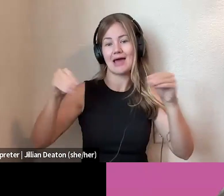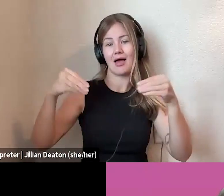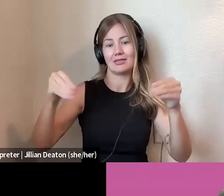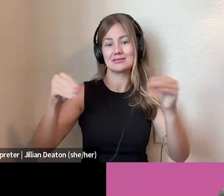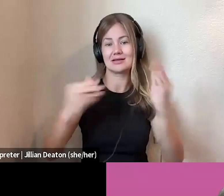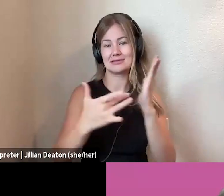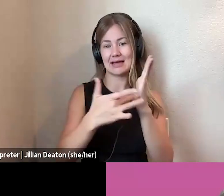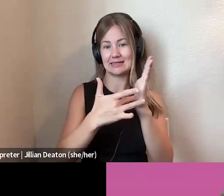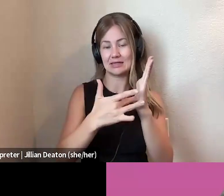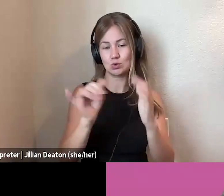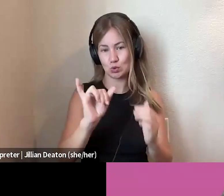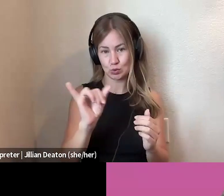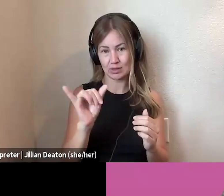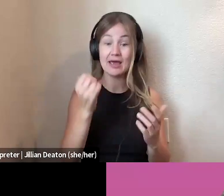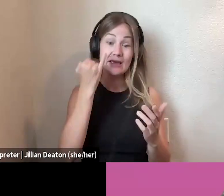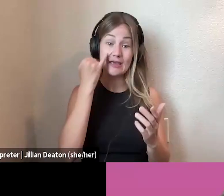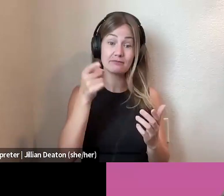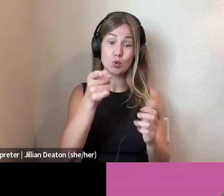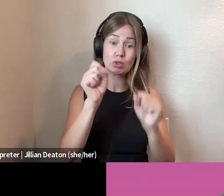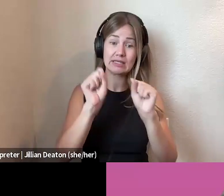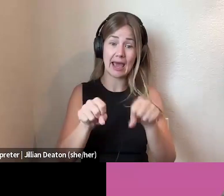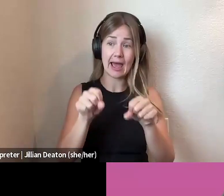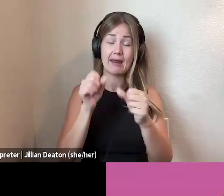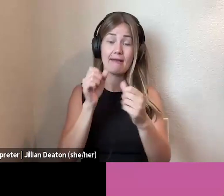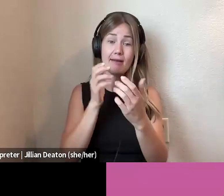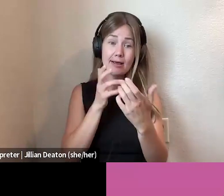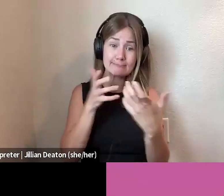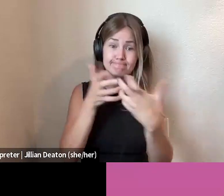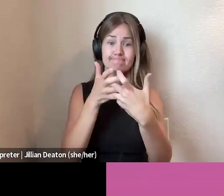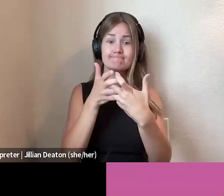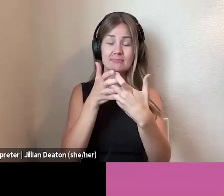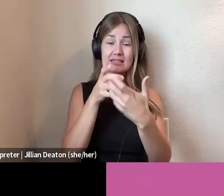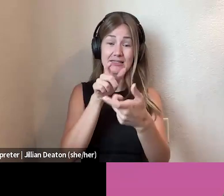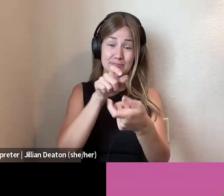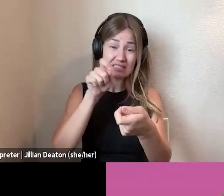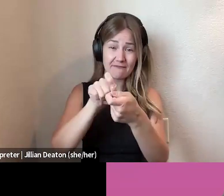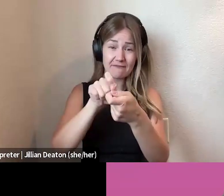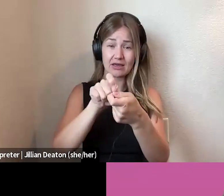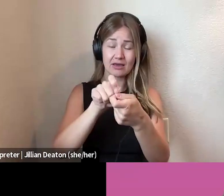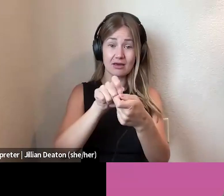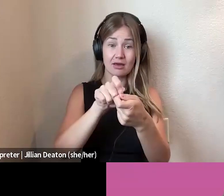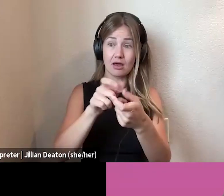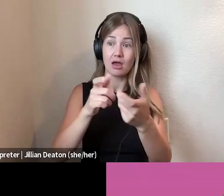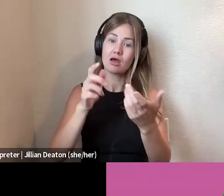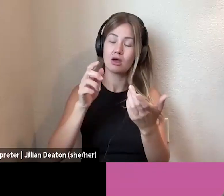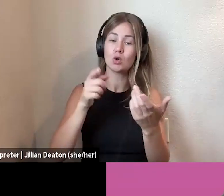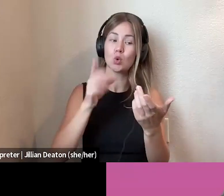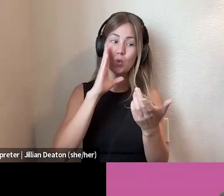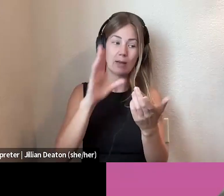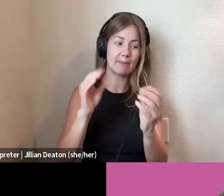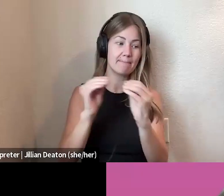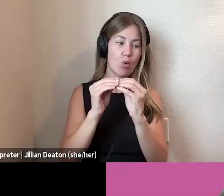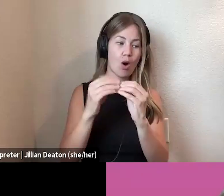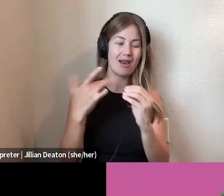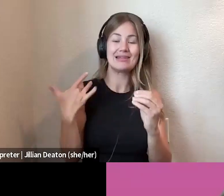be in your outreach, the more likely, even if it's a no thank you, the more likely I think you are